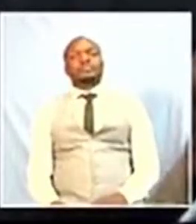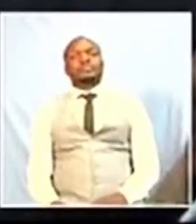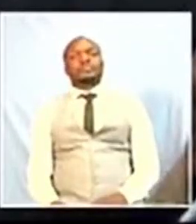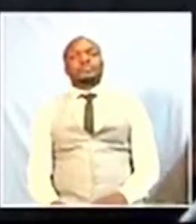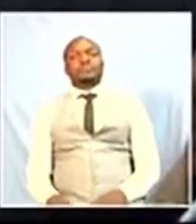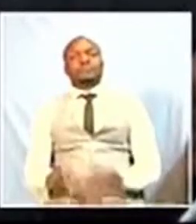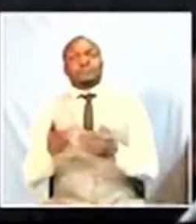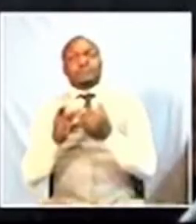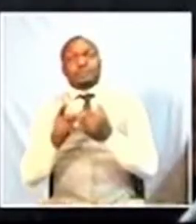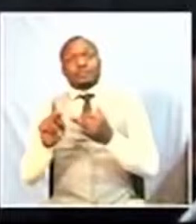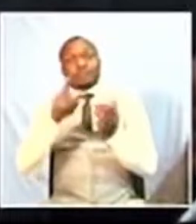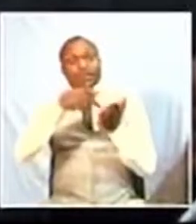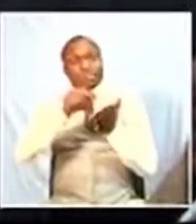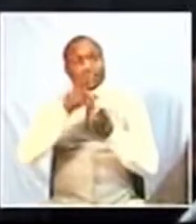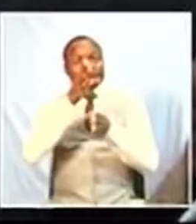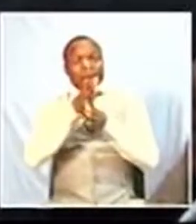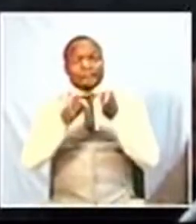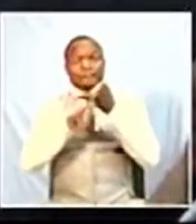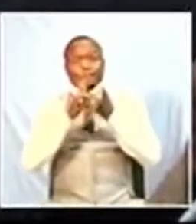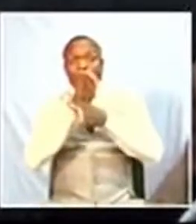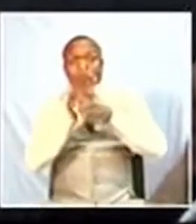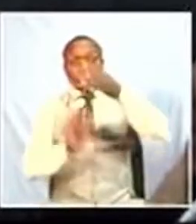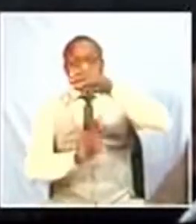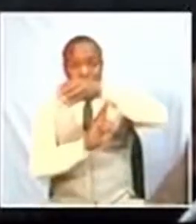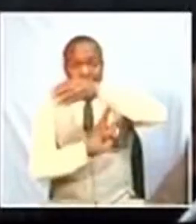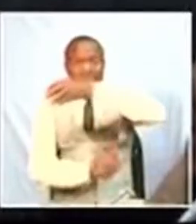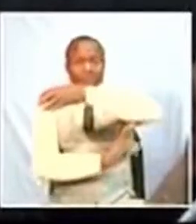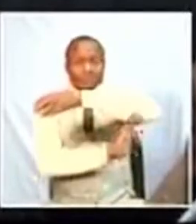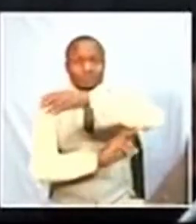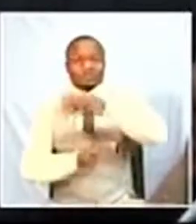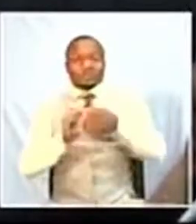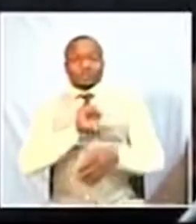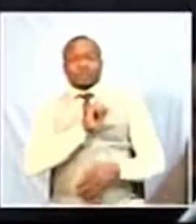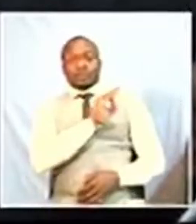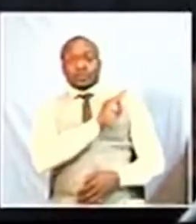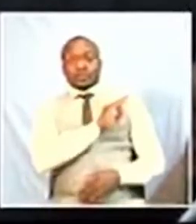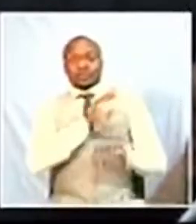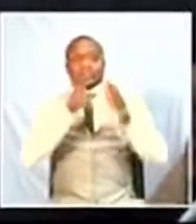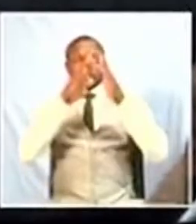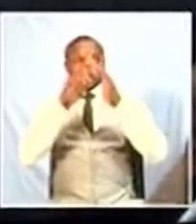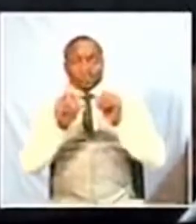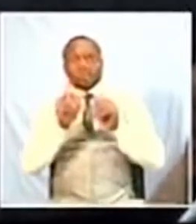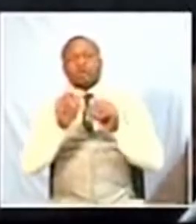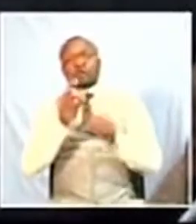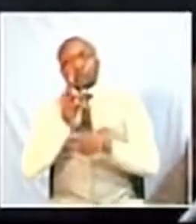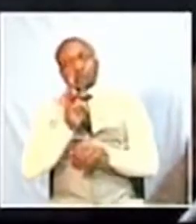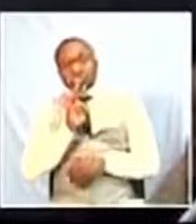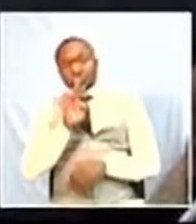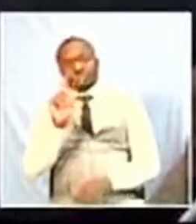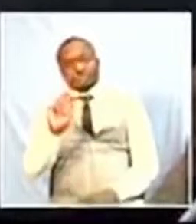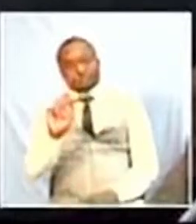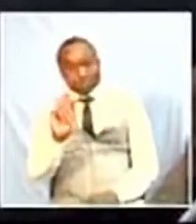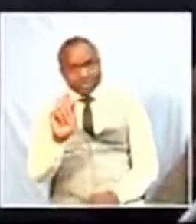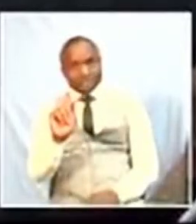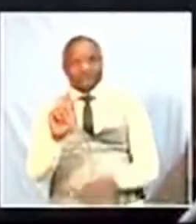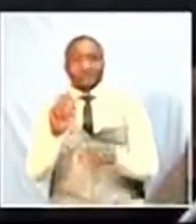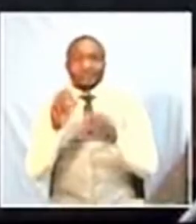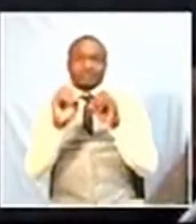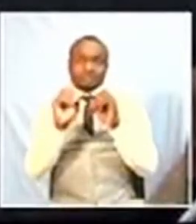advance payment for construction of the bridge, also staff house, waterborne toilets, okay. So,